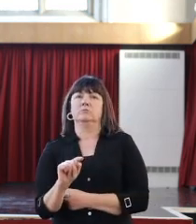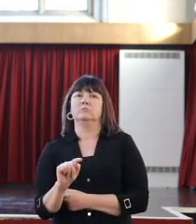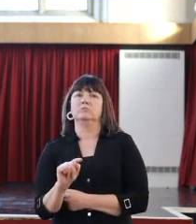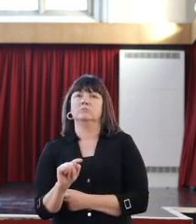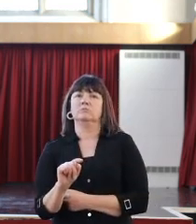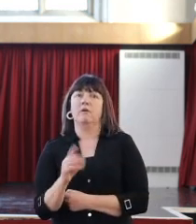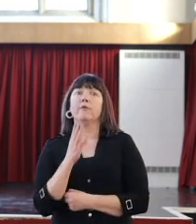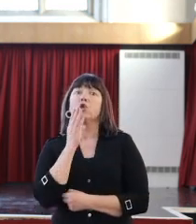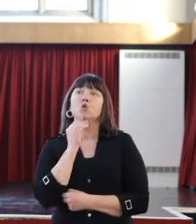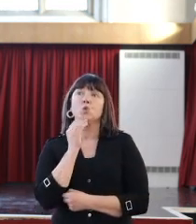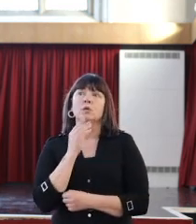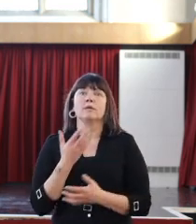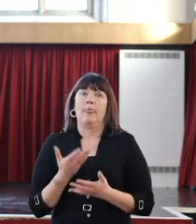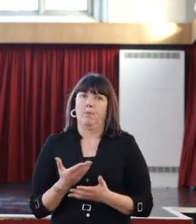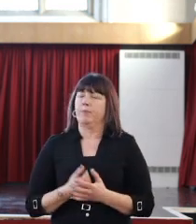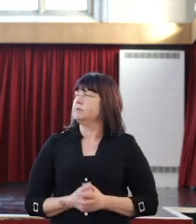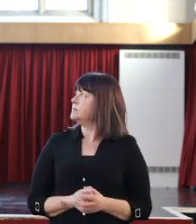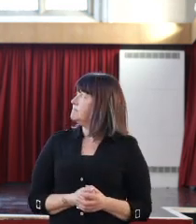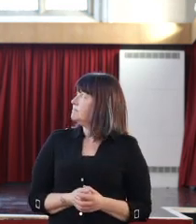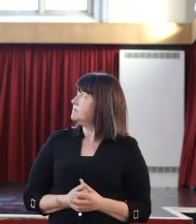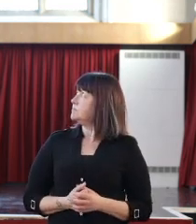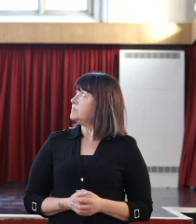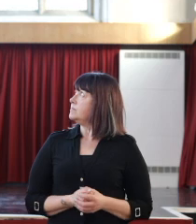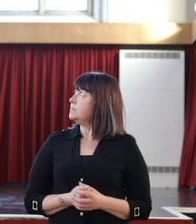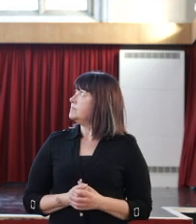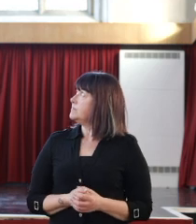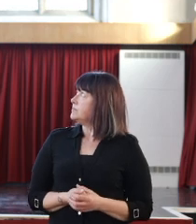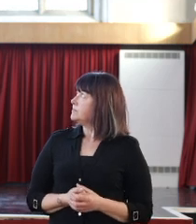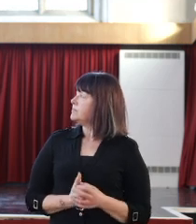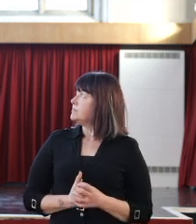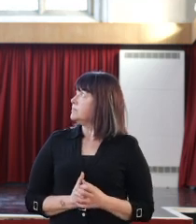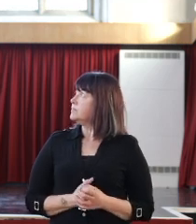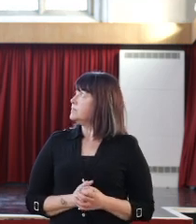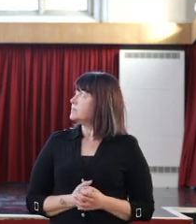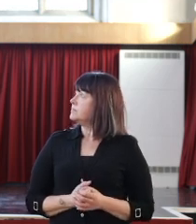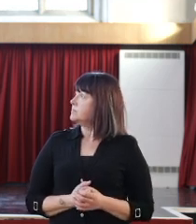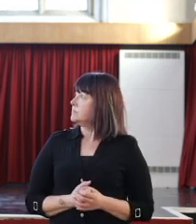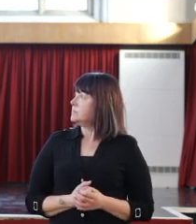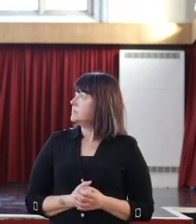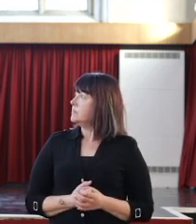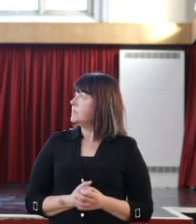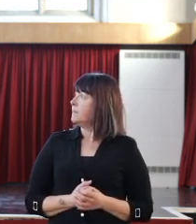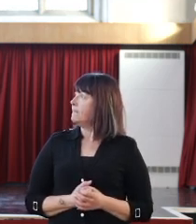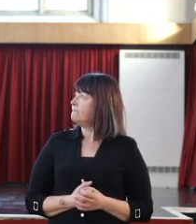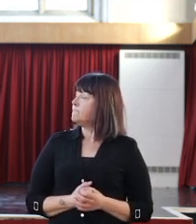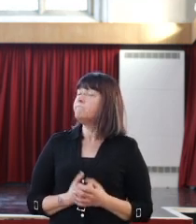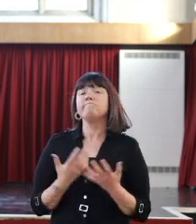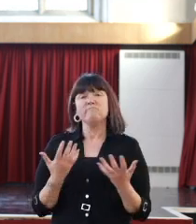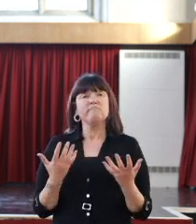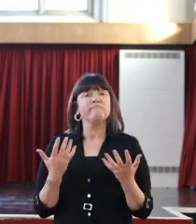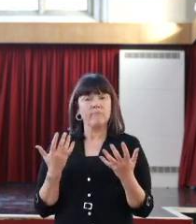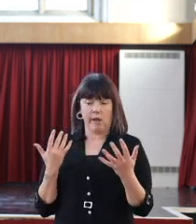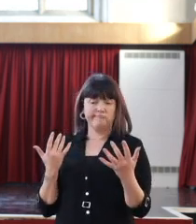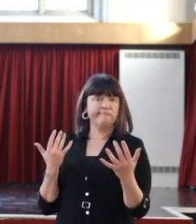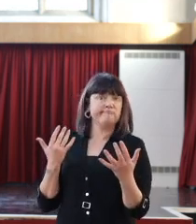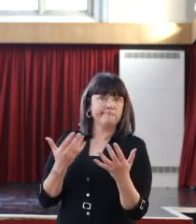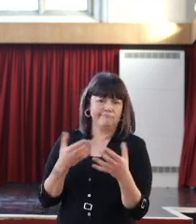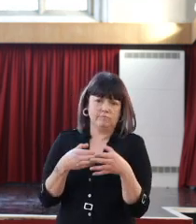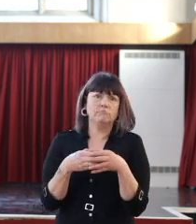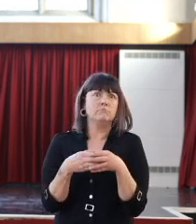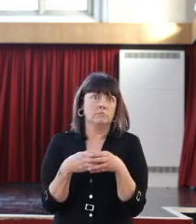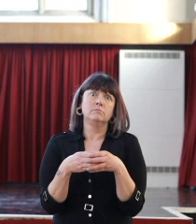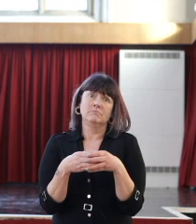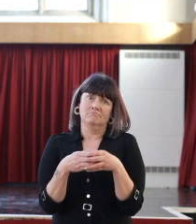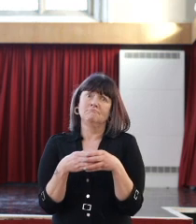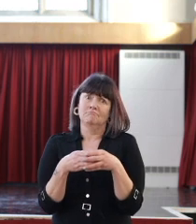users at the moment. What have I got next? Aha. So for many years, we were a really small company.